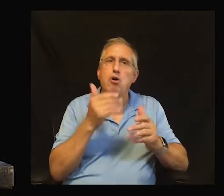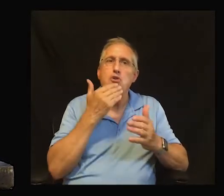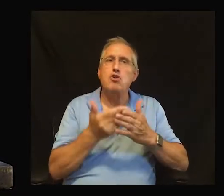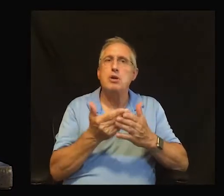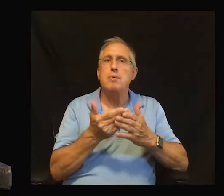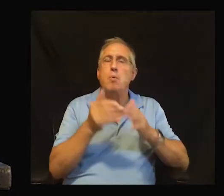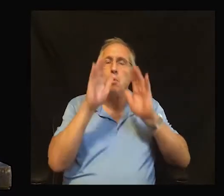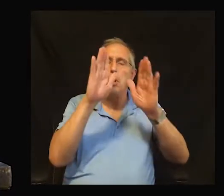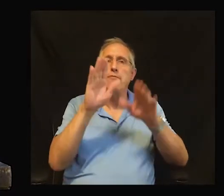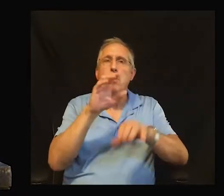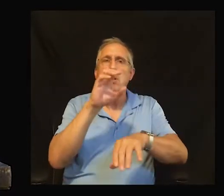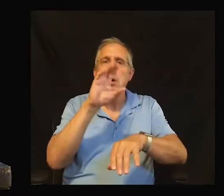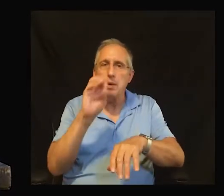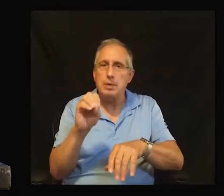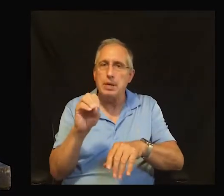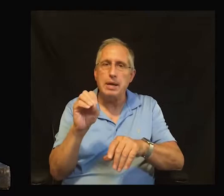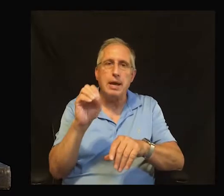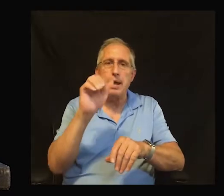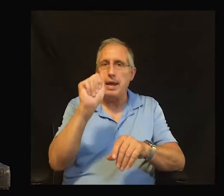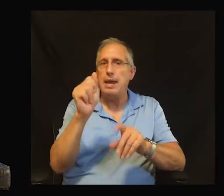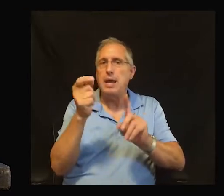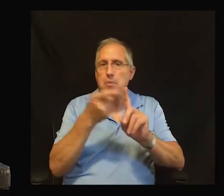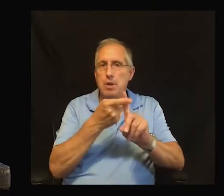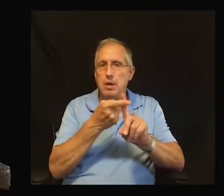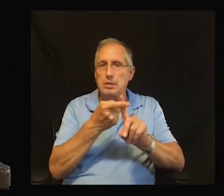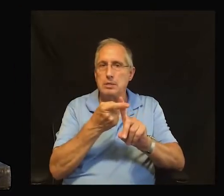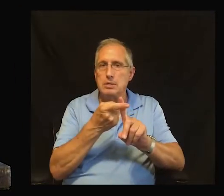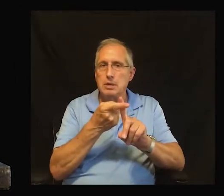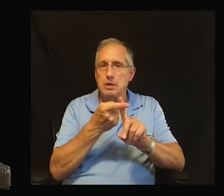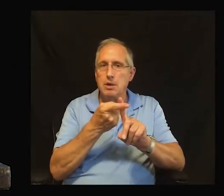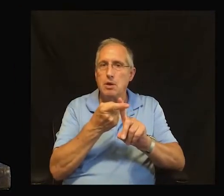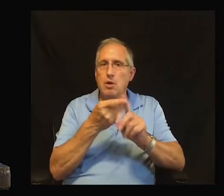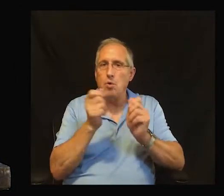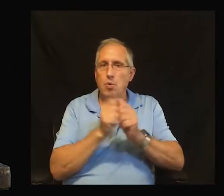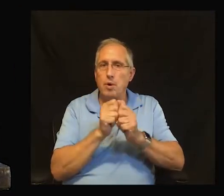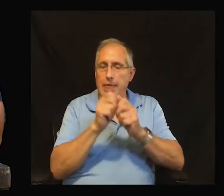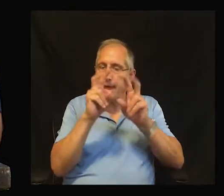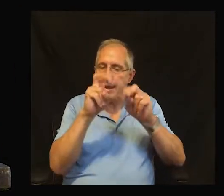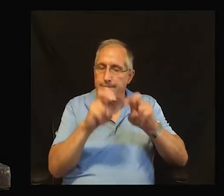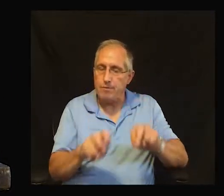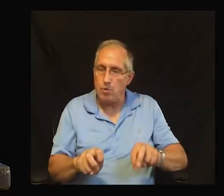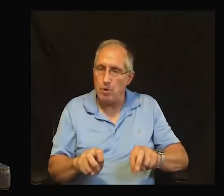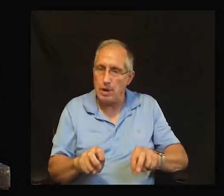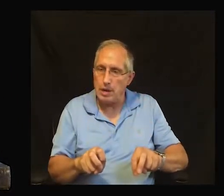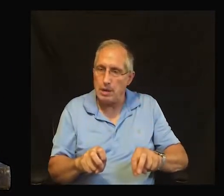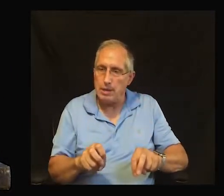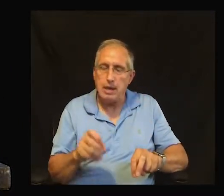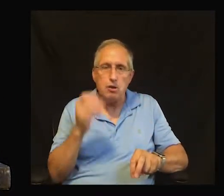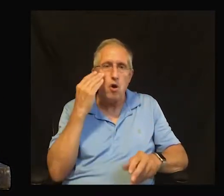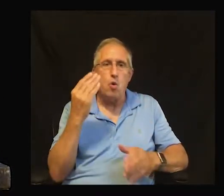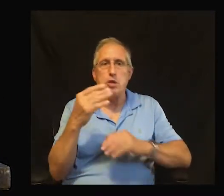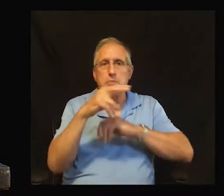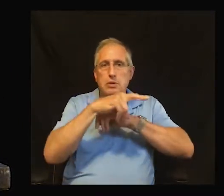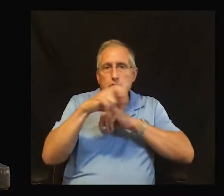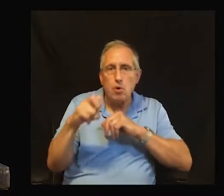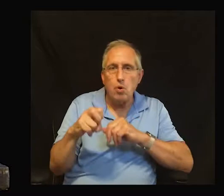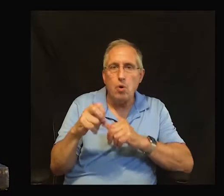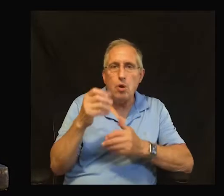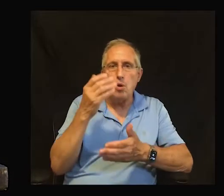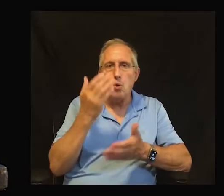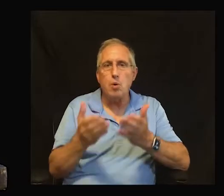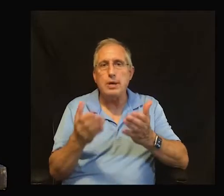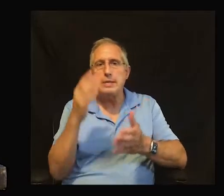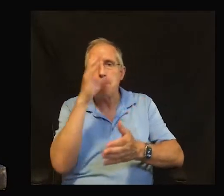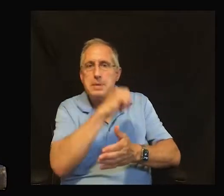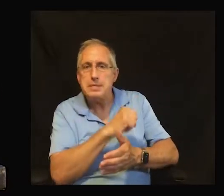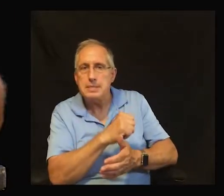companies get an A+ in the area of taking inventory. That way they can see what's being stolen from them, what is